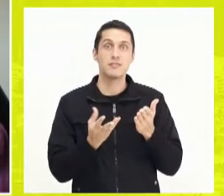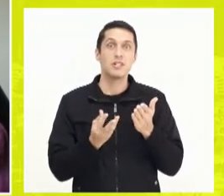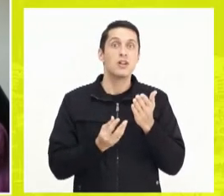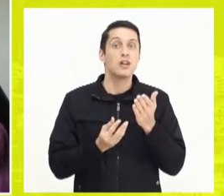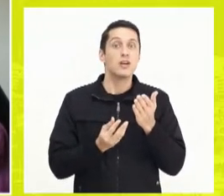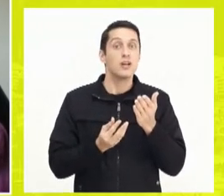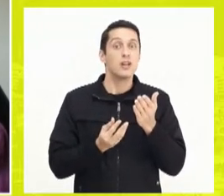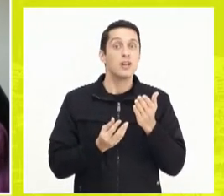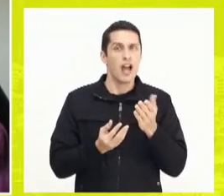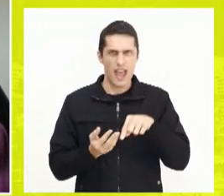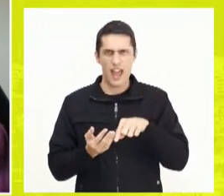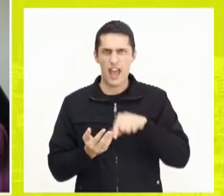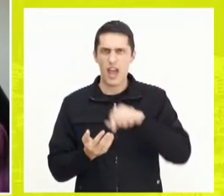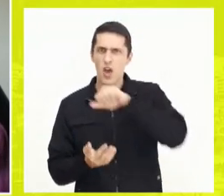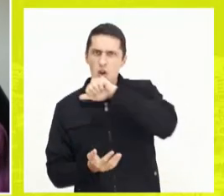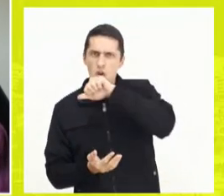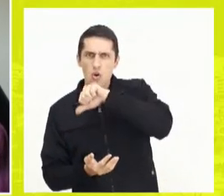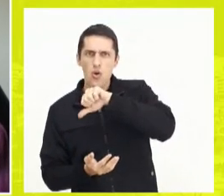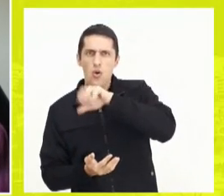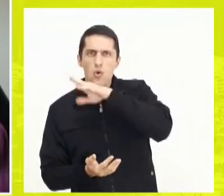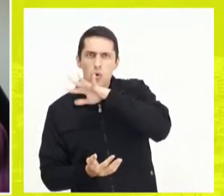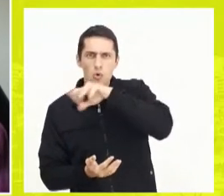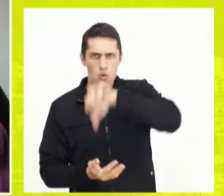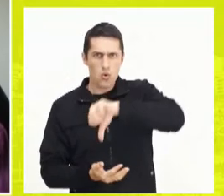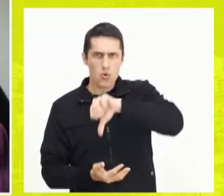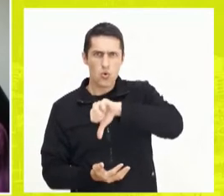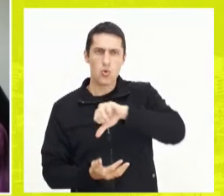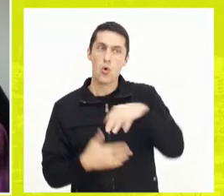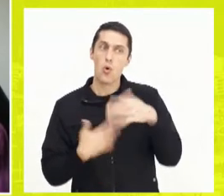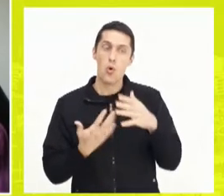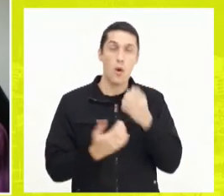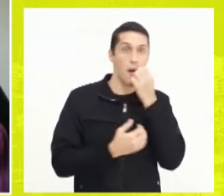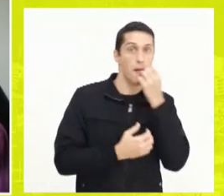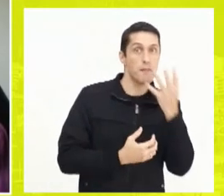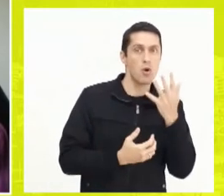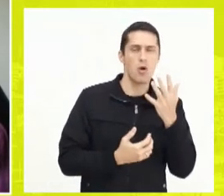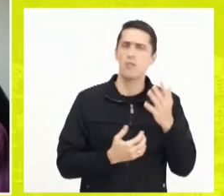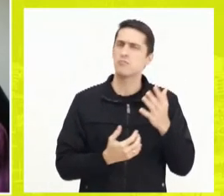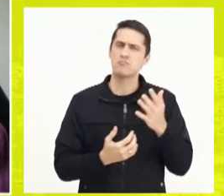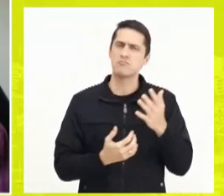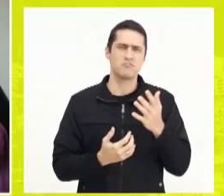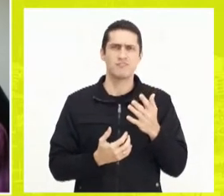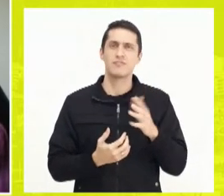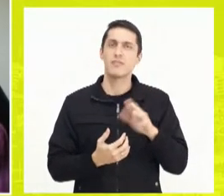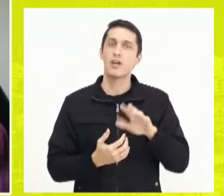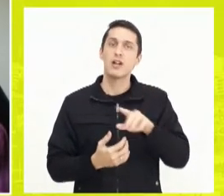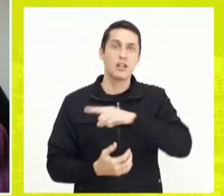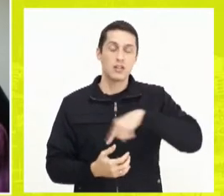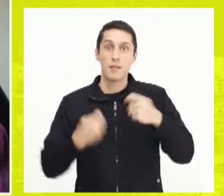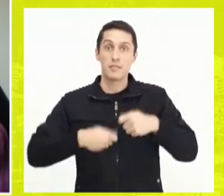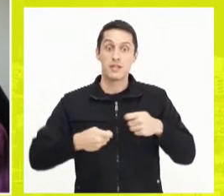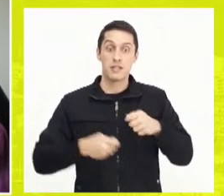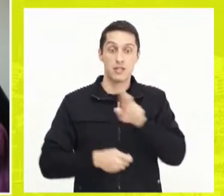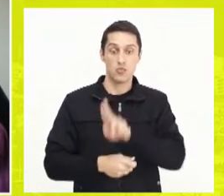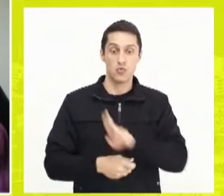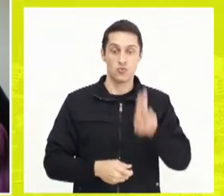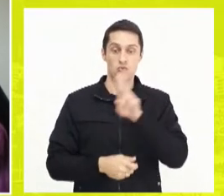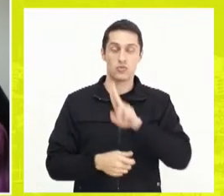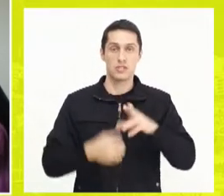can be positive or negative they're tools and we have to know how to use them the best possible way